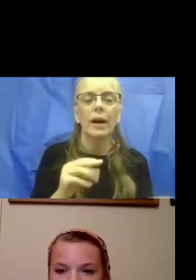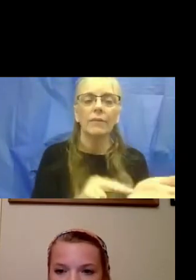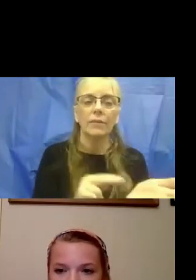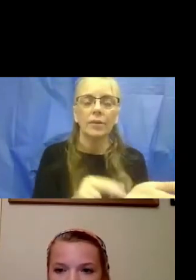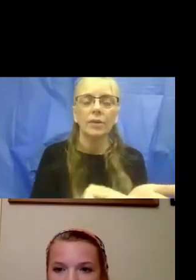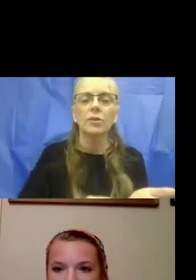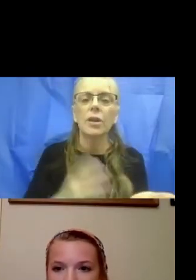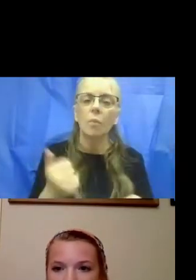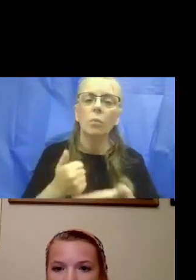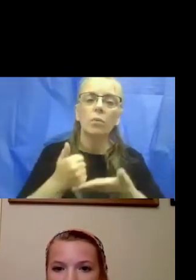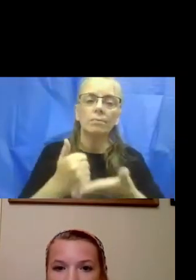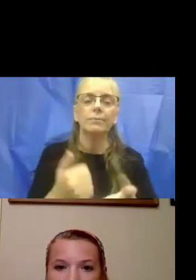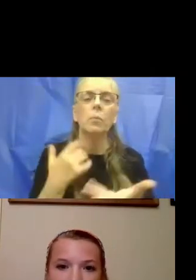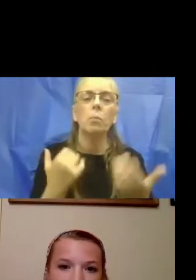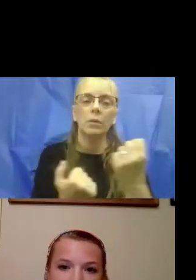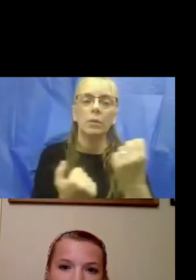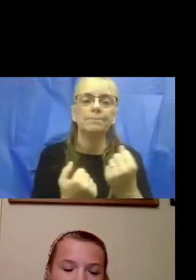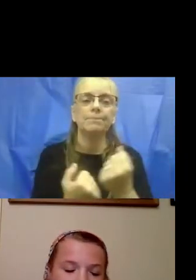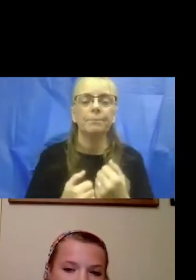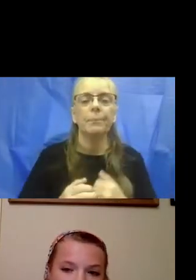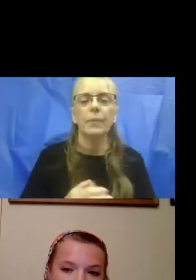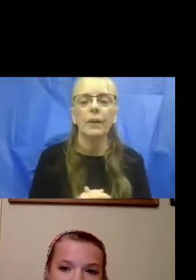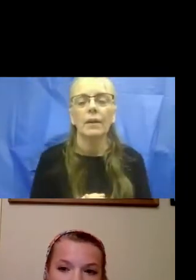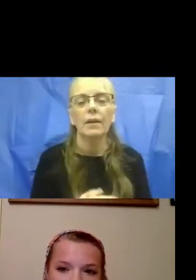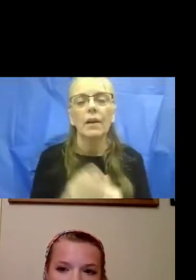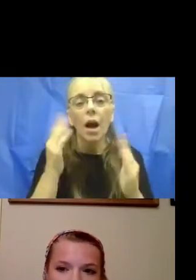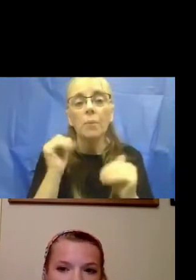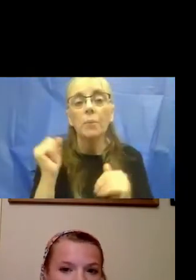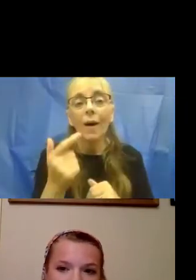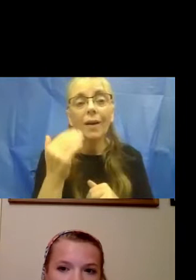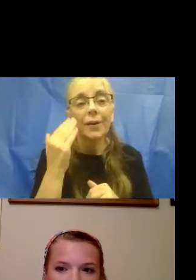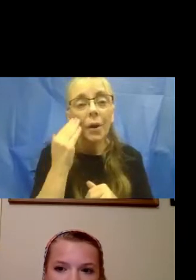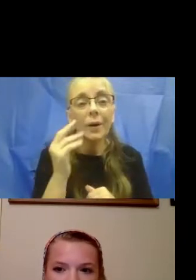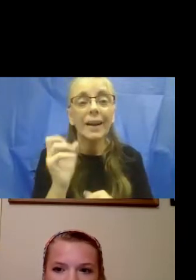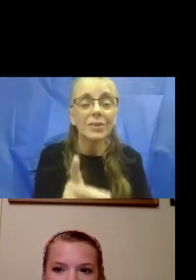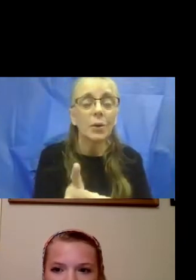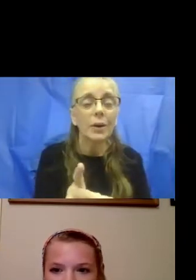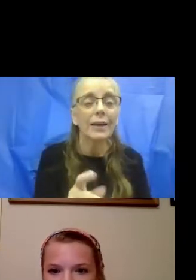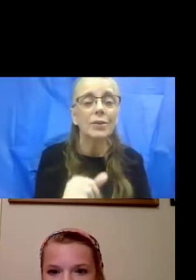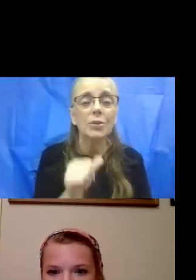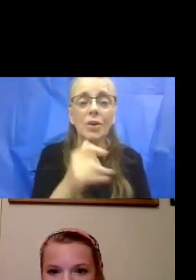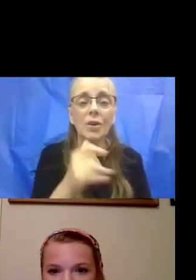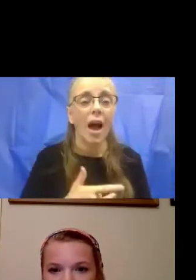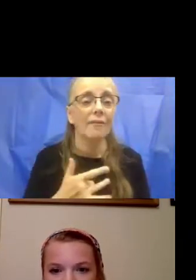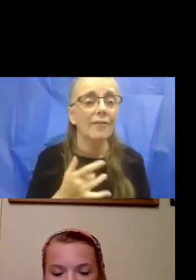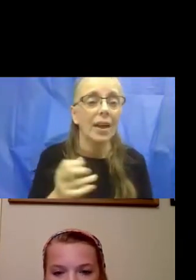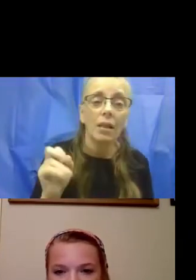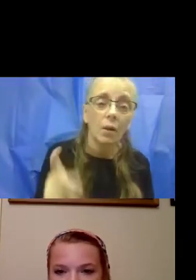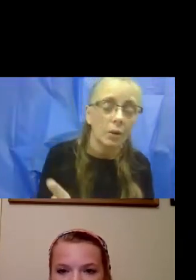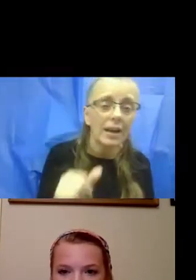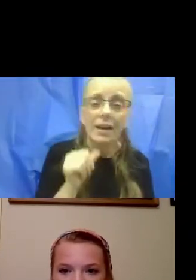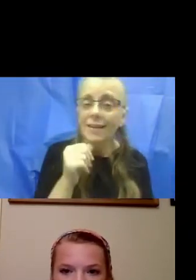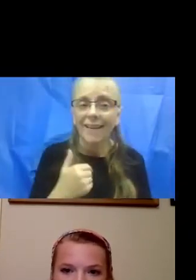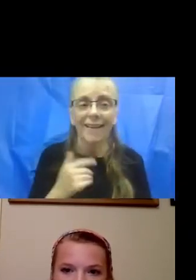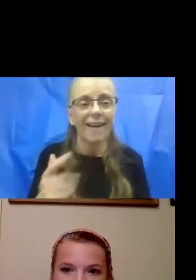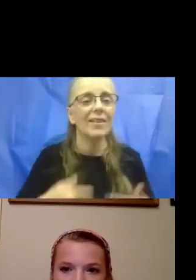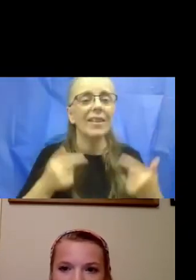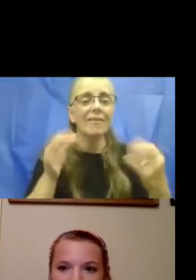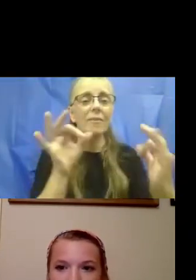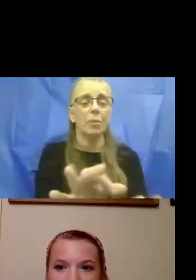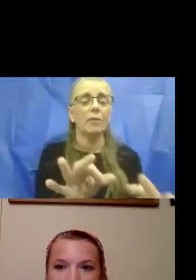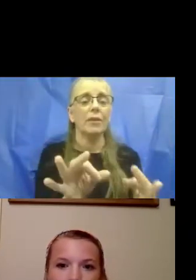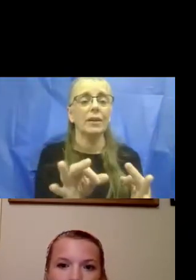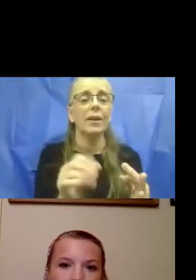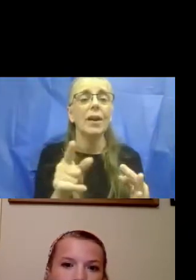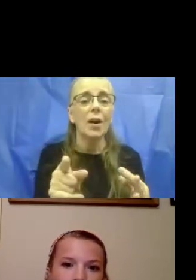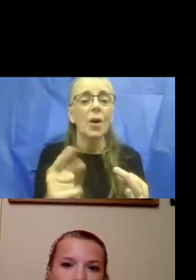see you succeed. I hope all of you know that it's okay to not be okay or to not have it all together. You are loved and your babies are loved,